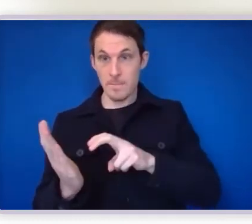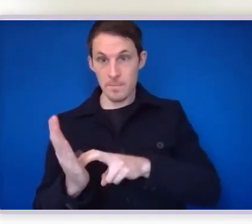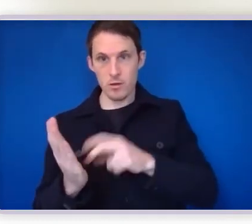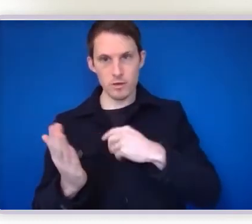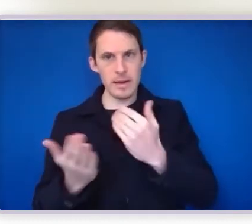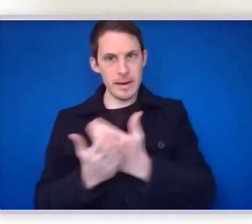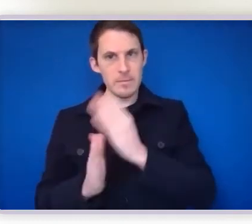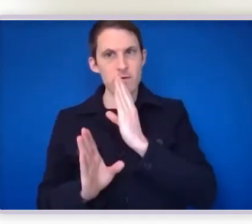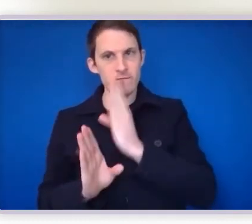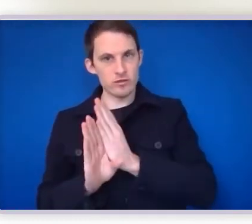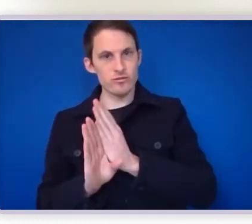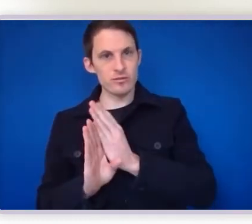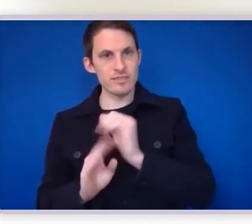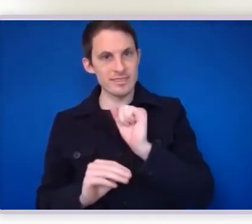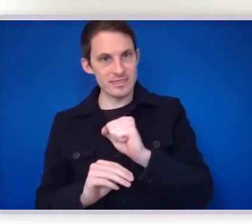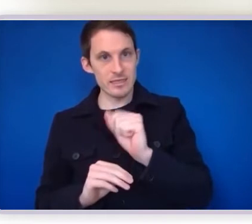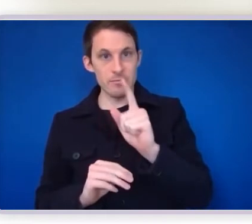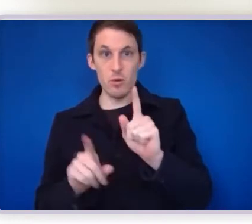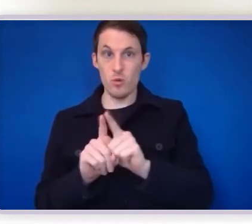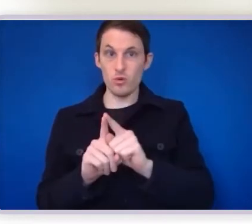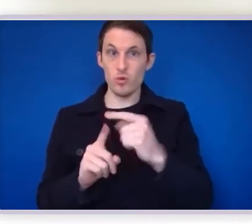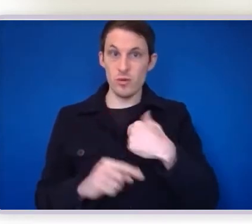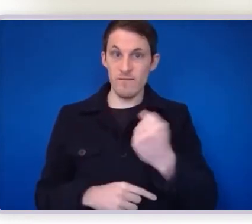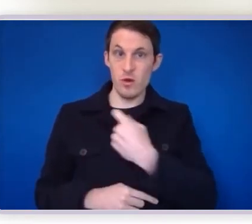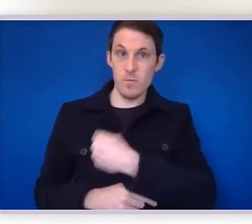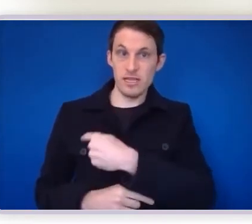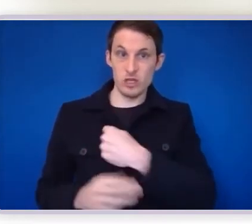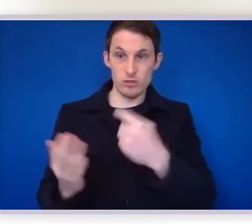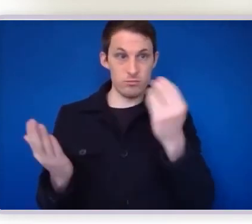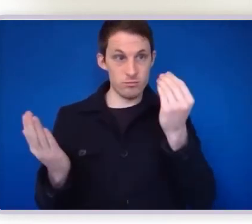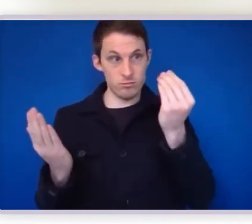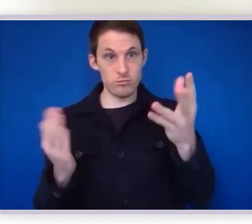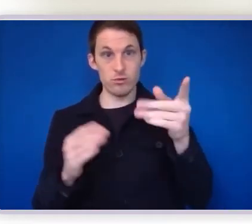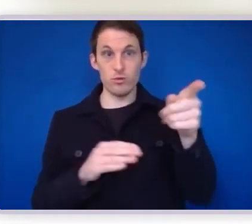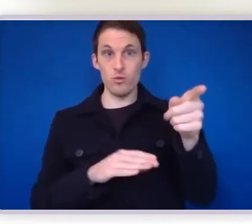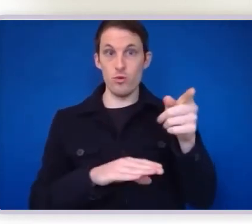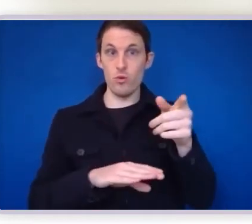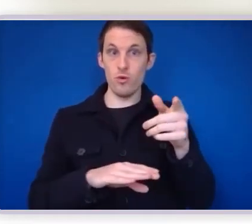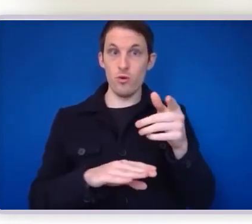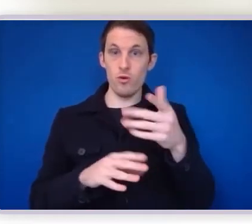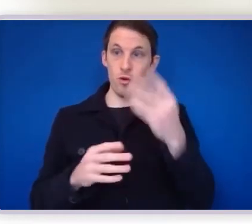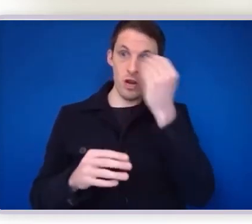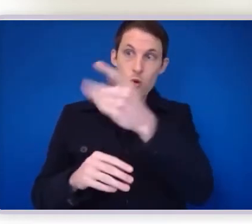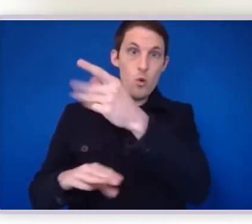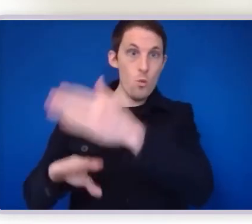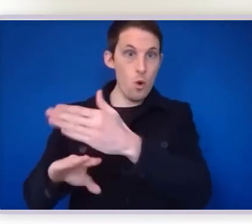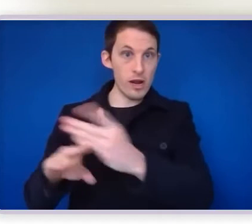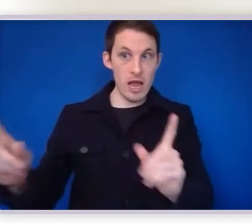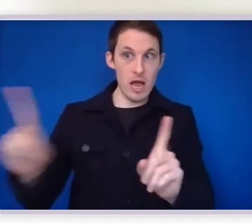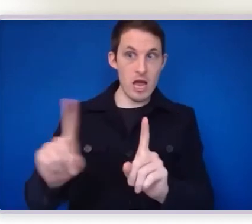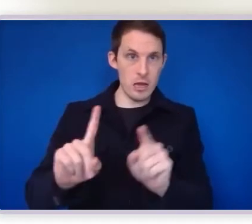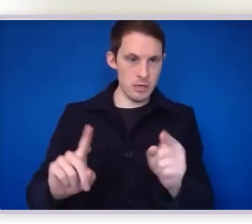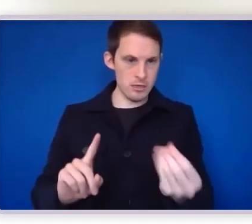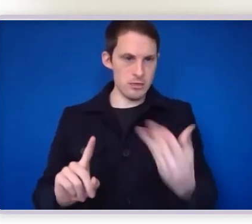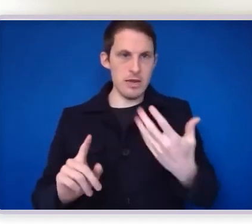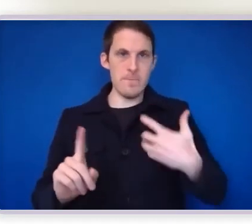do have an obligation to contact a worker to let them know that they've been notified about and